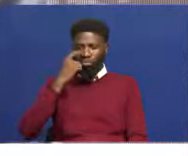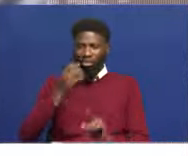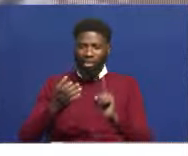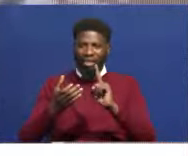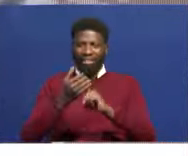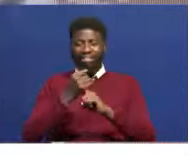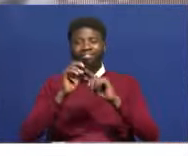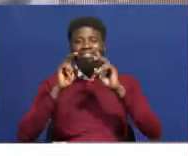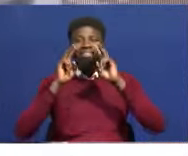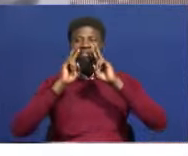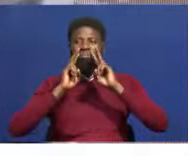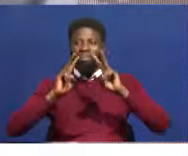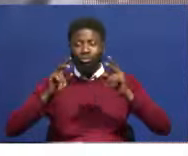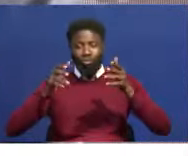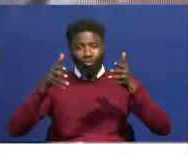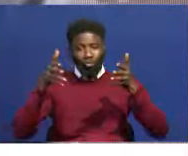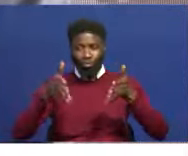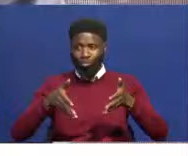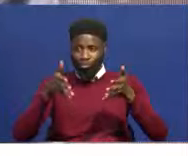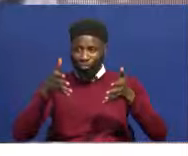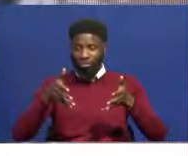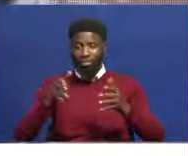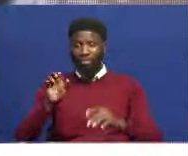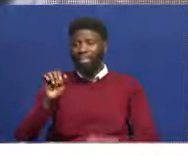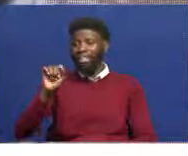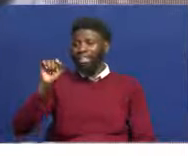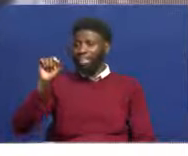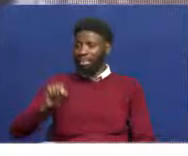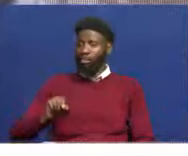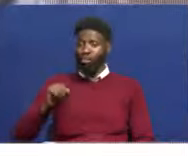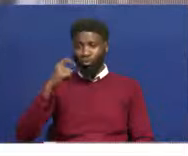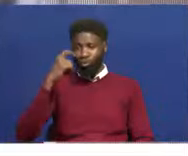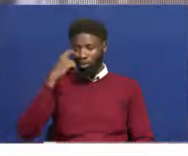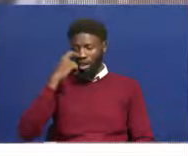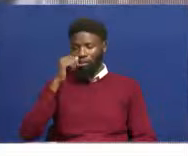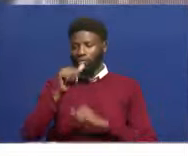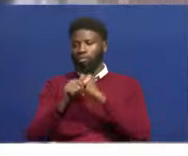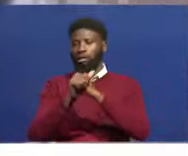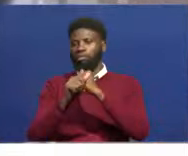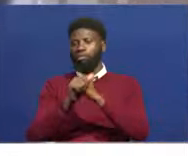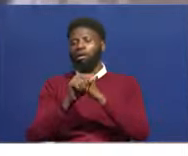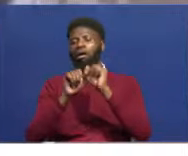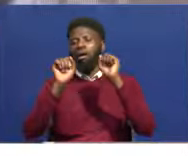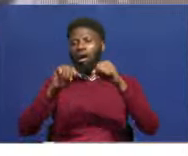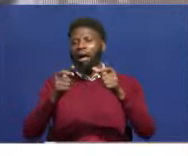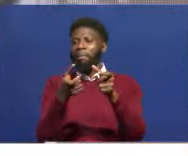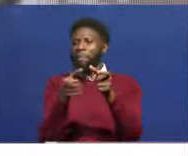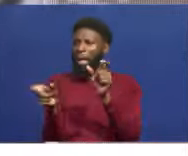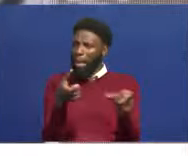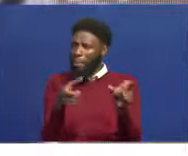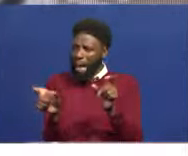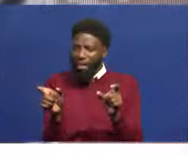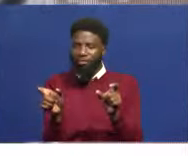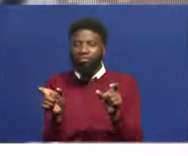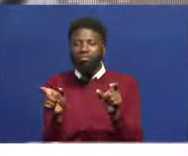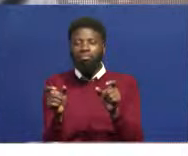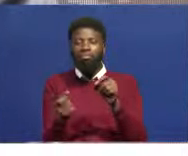Today, South Sudan is threatened with disintegration and collapse into chaos and disorder.